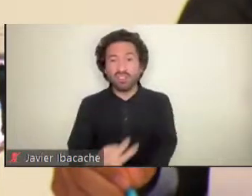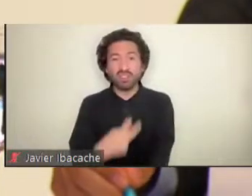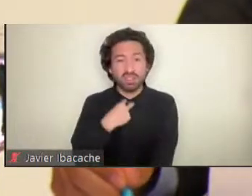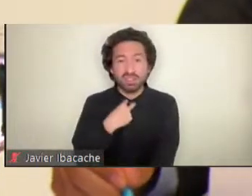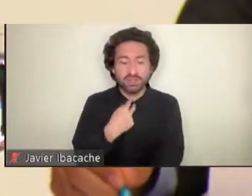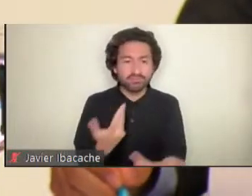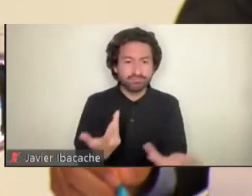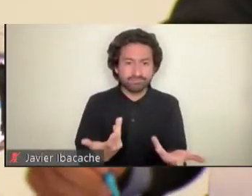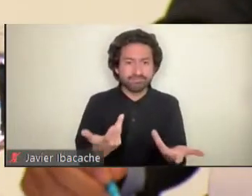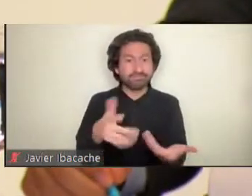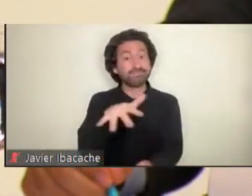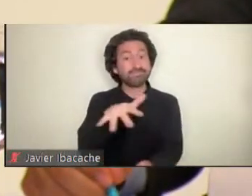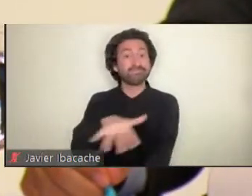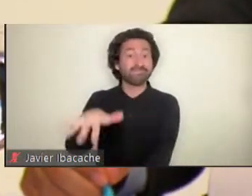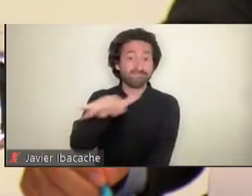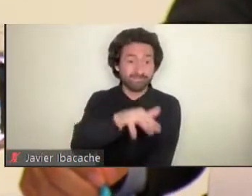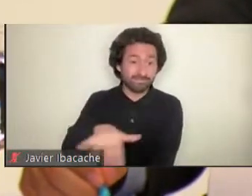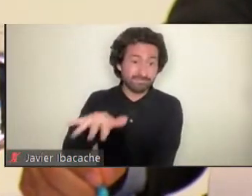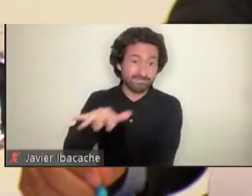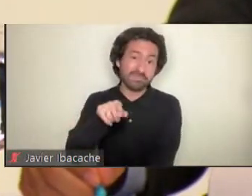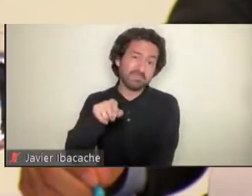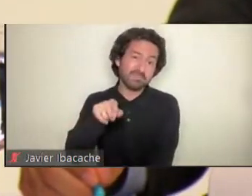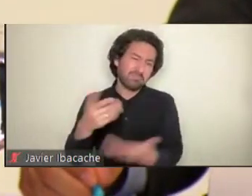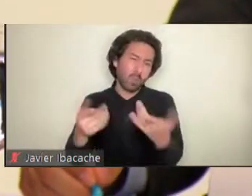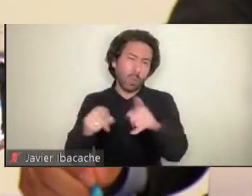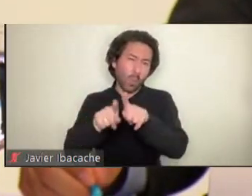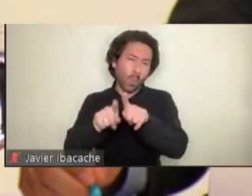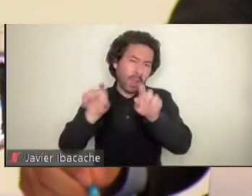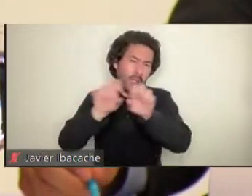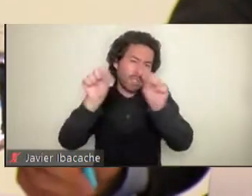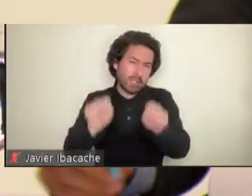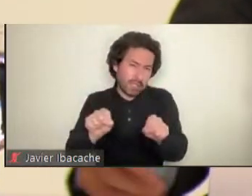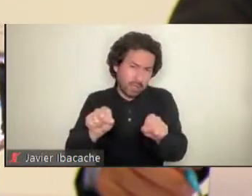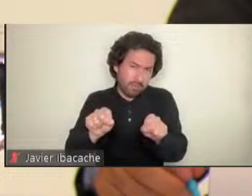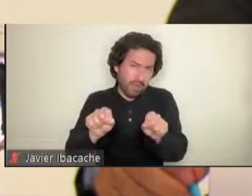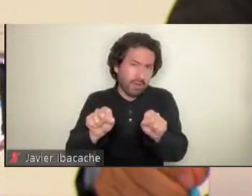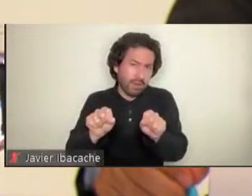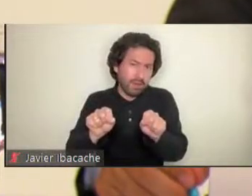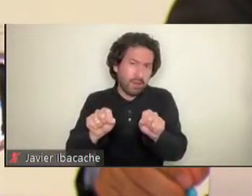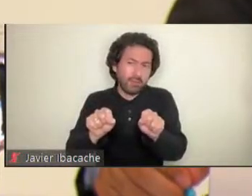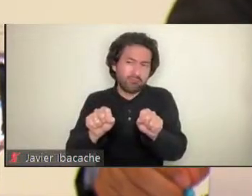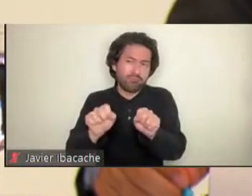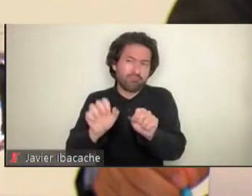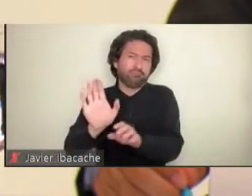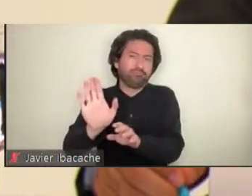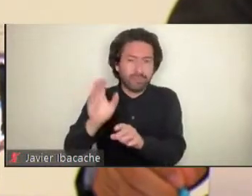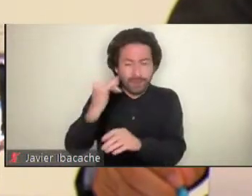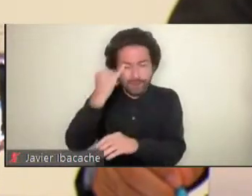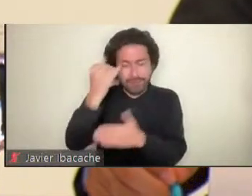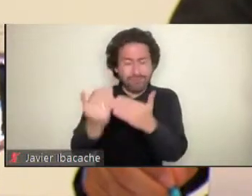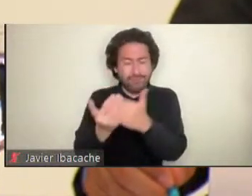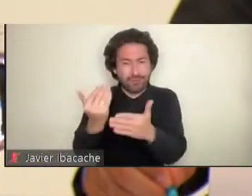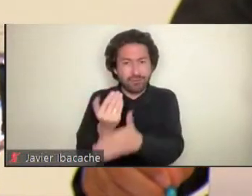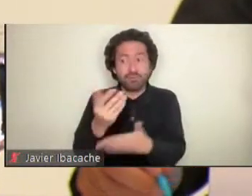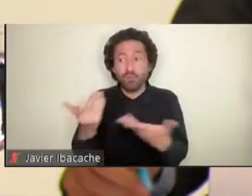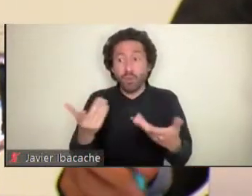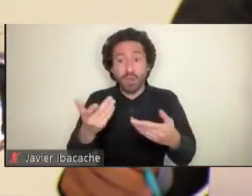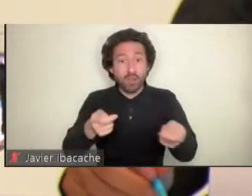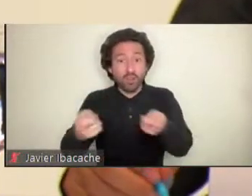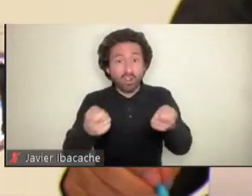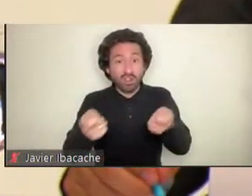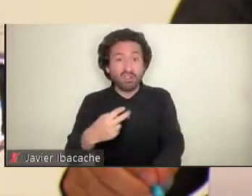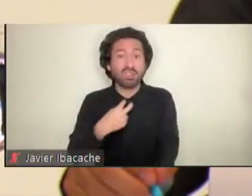failures in the ecosystem or in the innovation systems, failures of